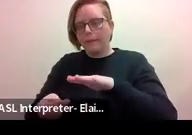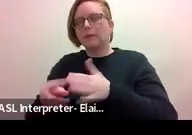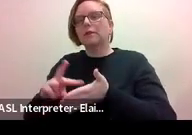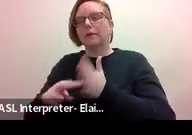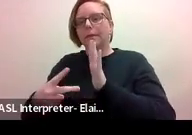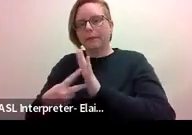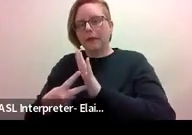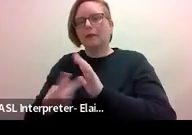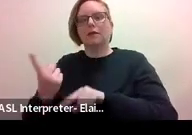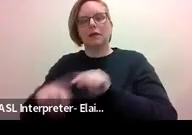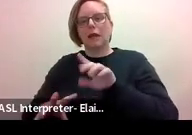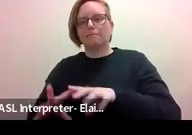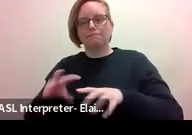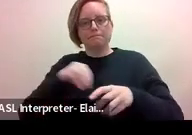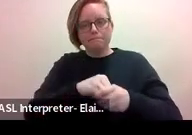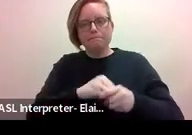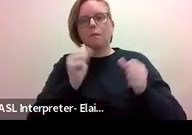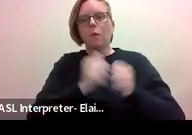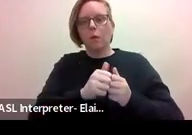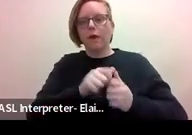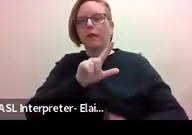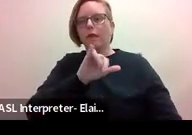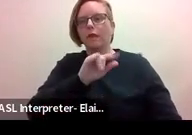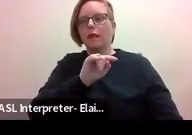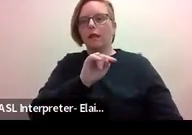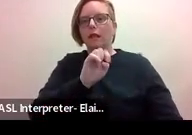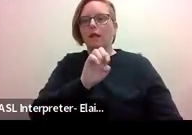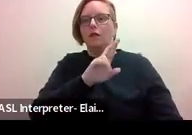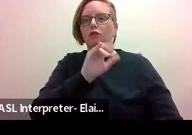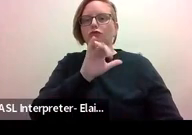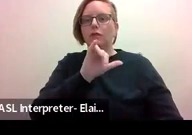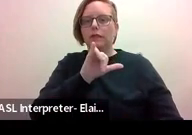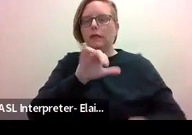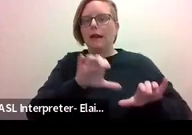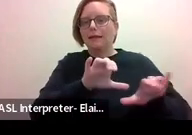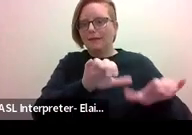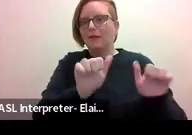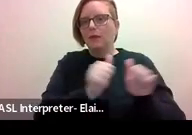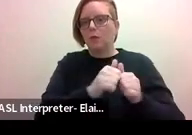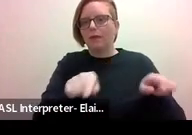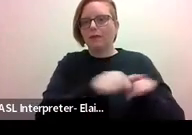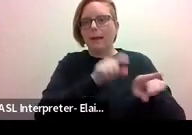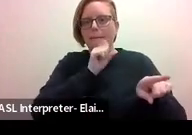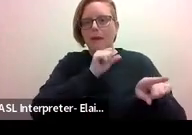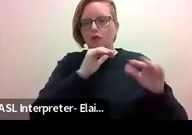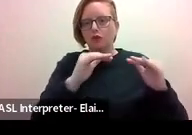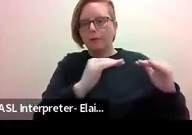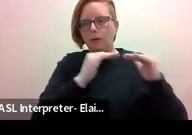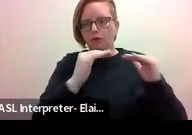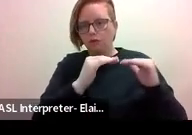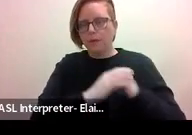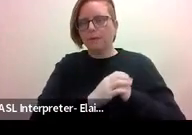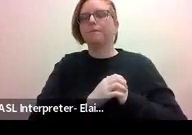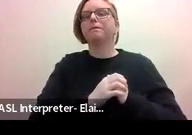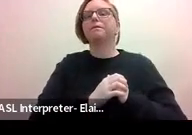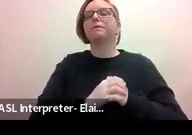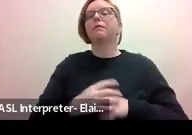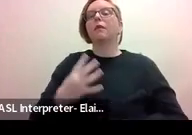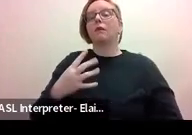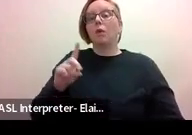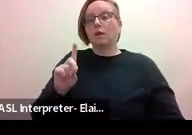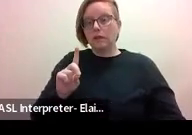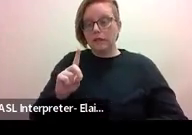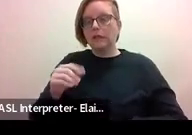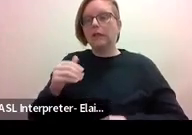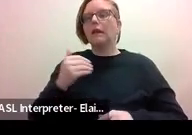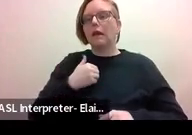literacy activities with same-aged peers. And in the functional section 4D, there is a distinctly measurable and